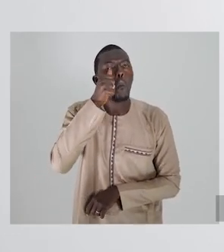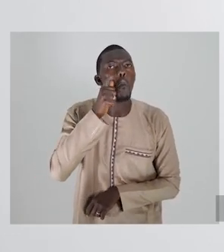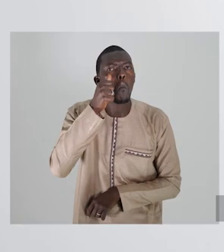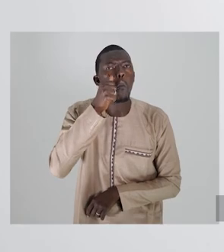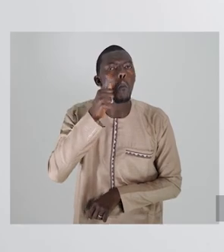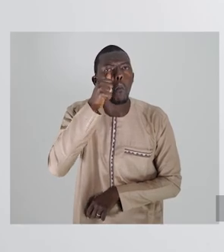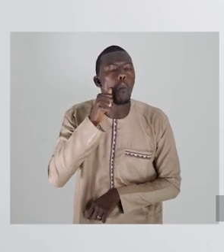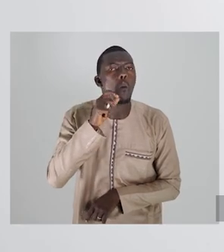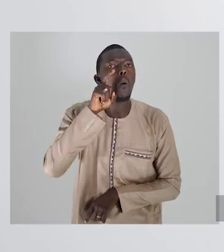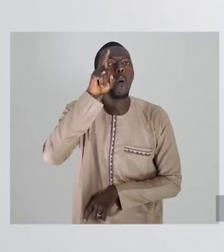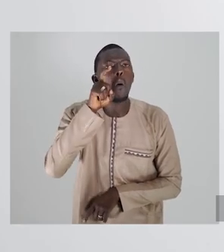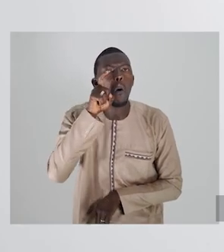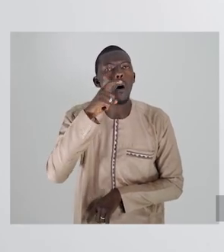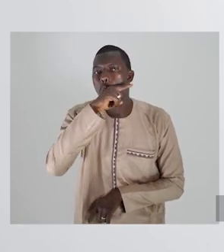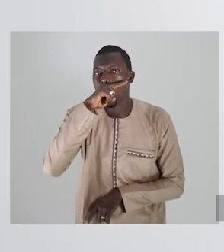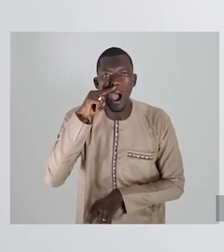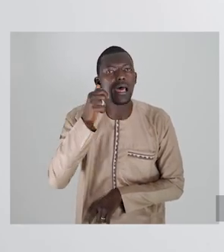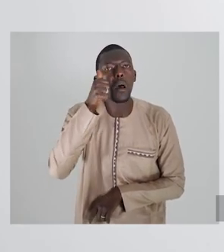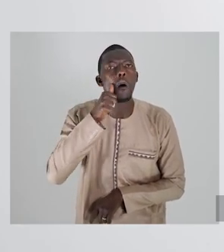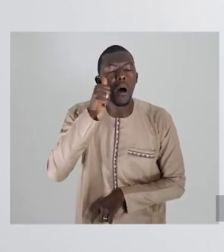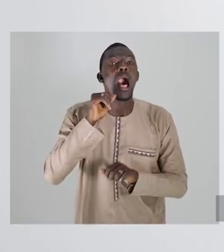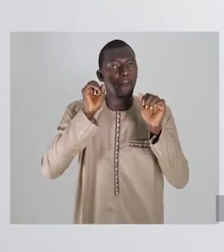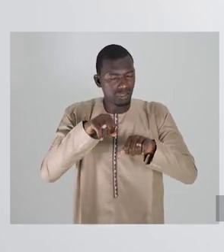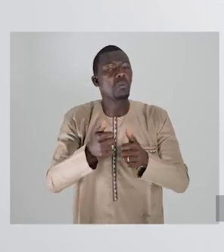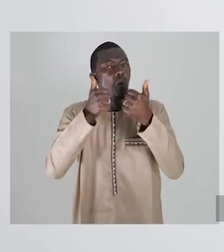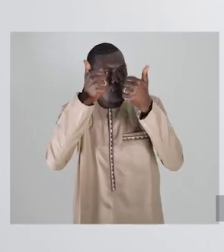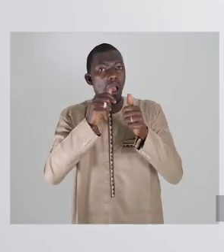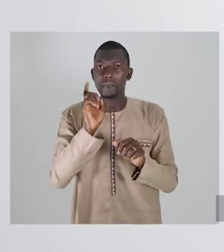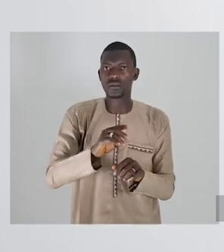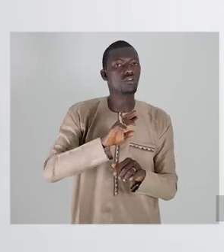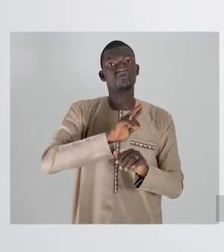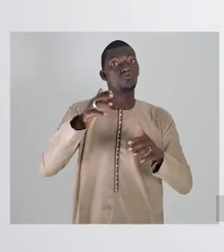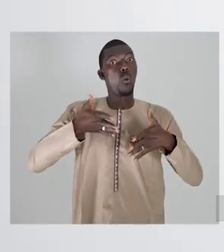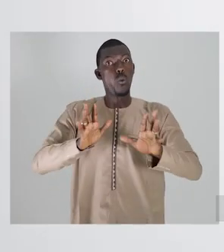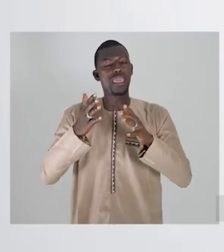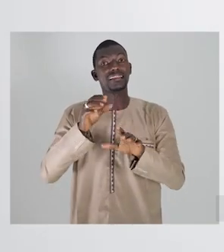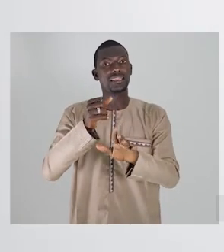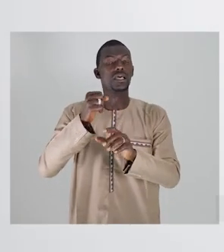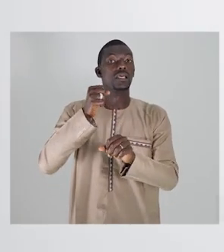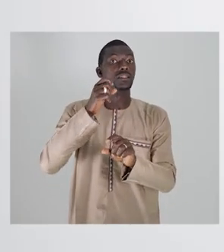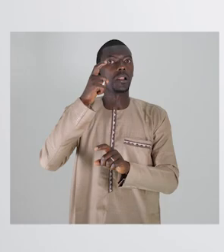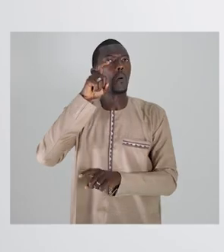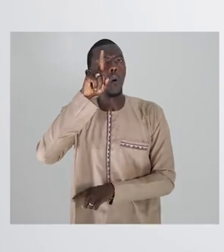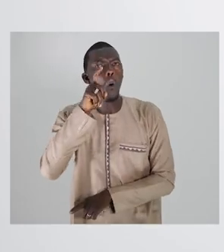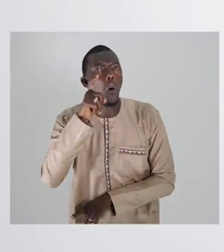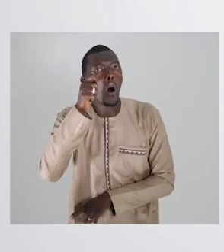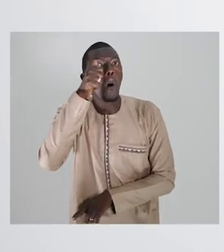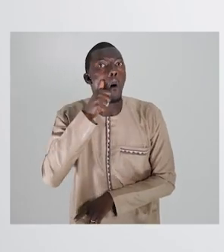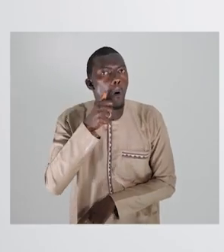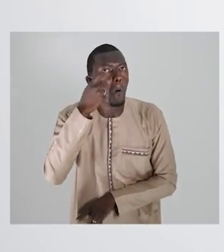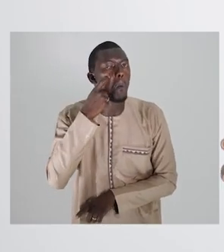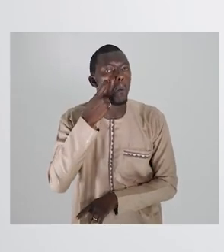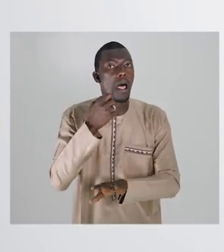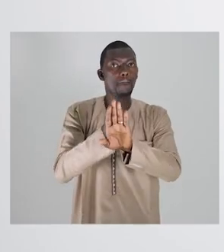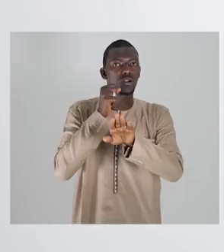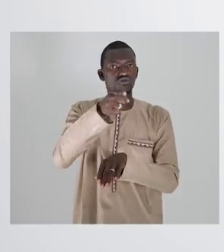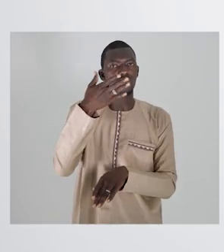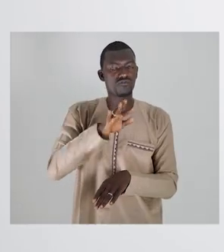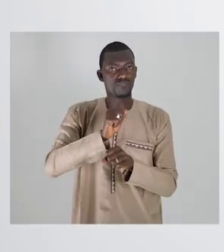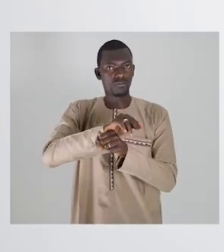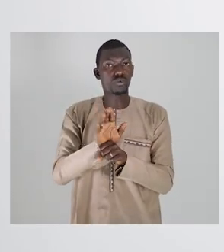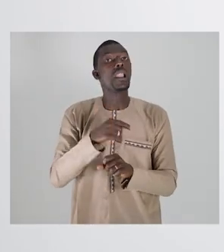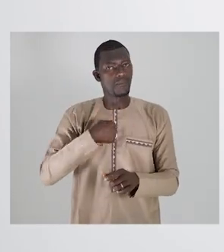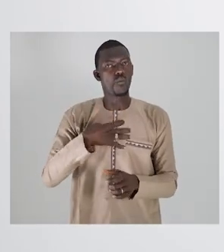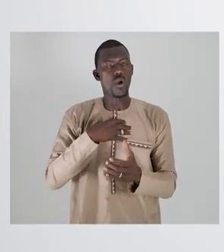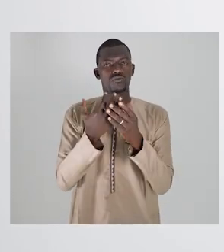ak mak motax nak amna solo lol ñuy top ci eddu yu ñu jota jox man dé suma kër jëna nañ laaj bu bari xoj ko ci ndox